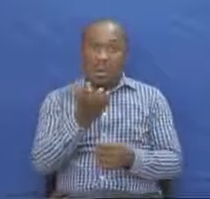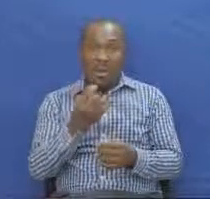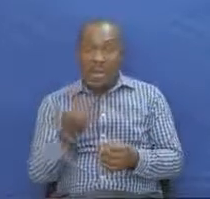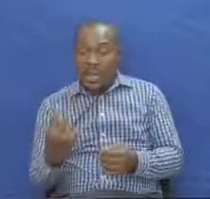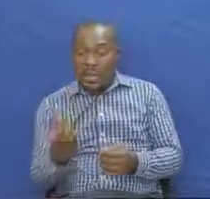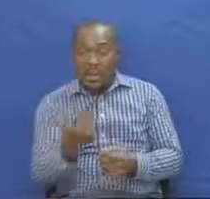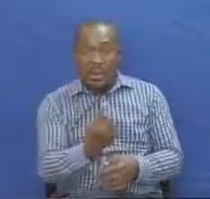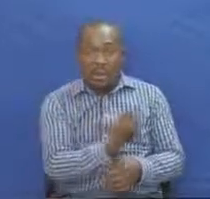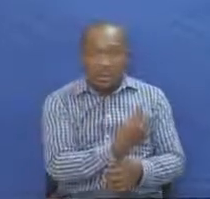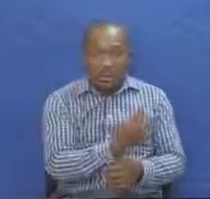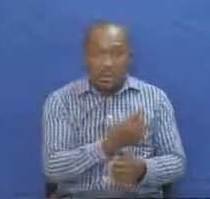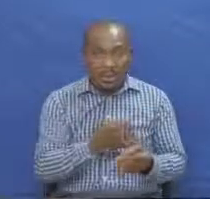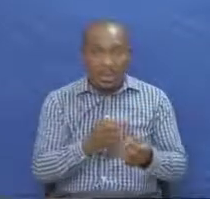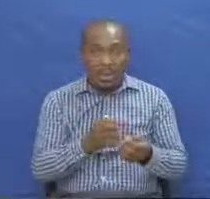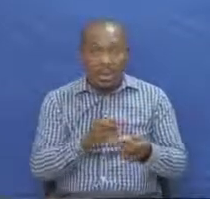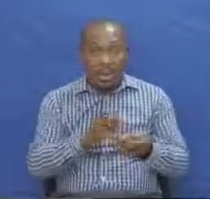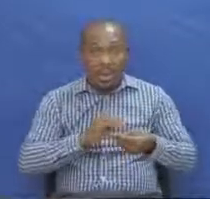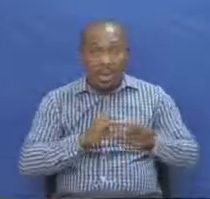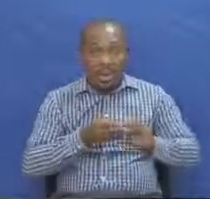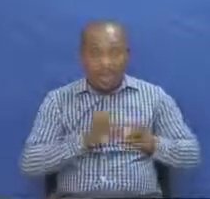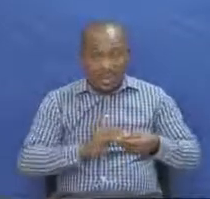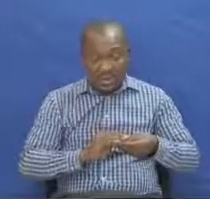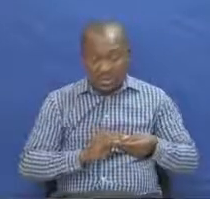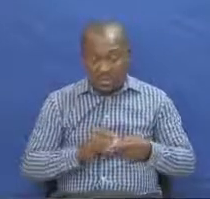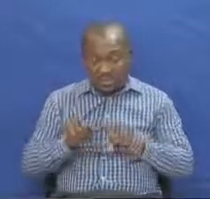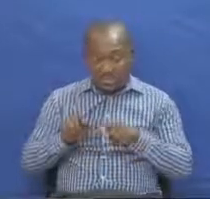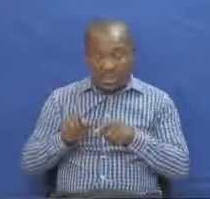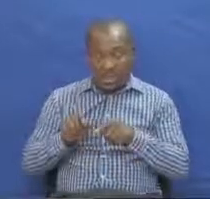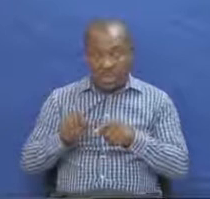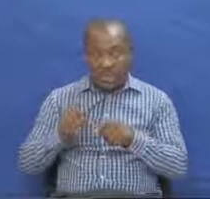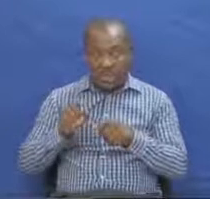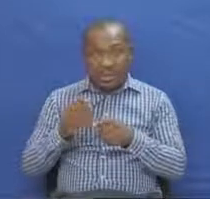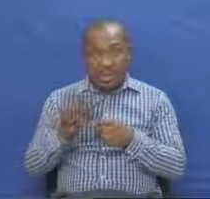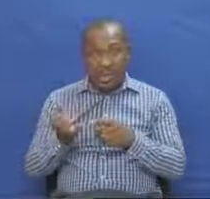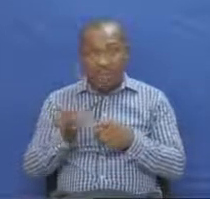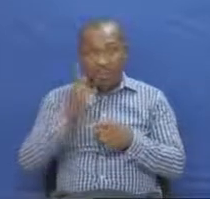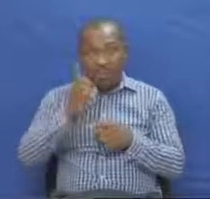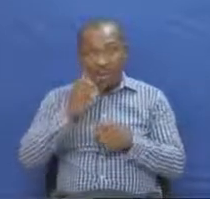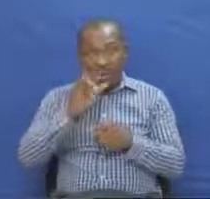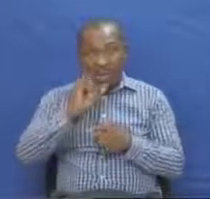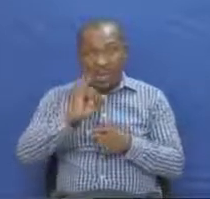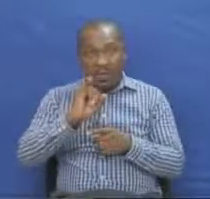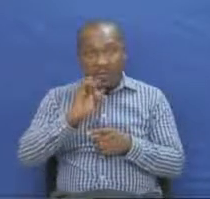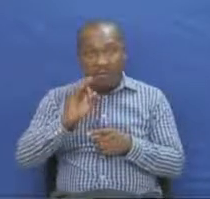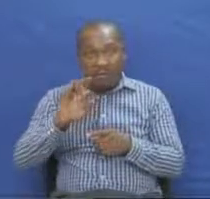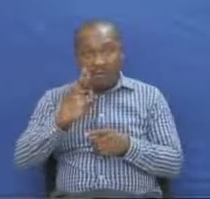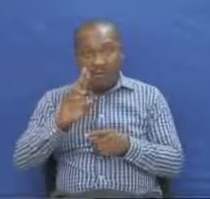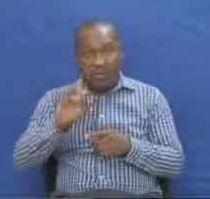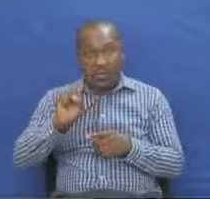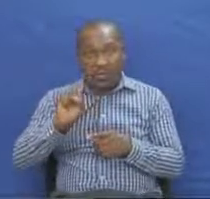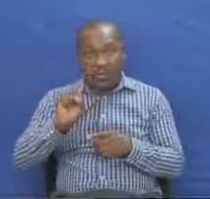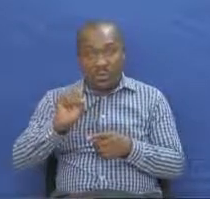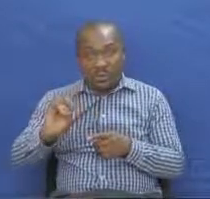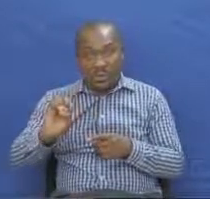we say is a growth which occurs or which takes place all over the body. This type of growth takes place,